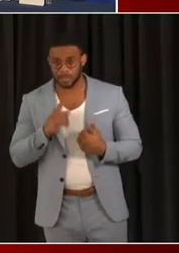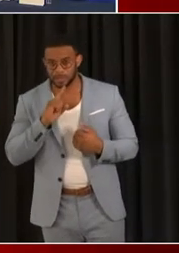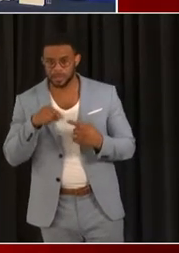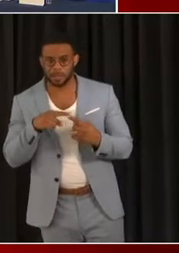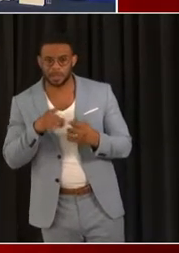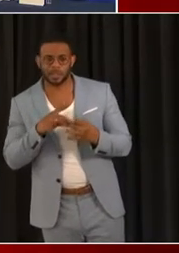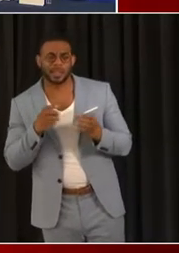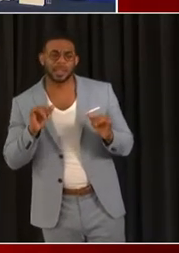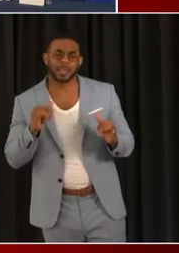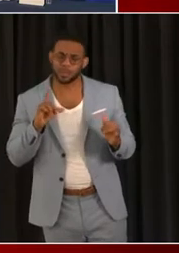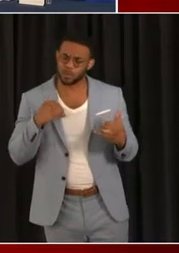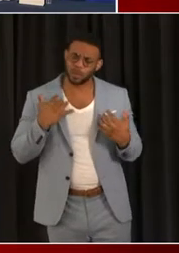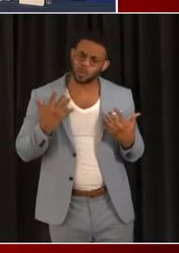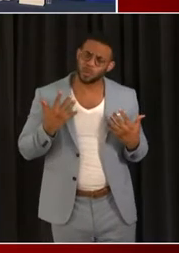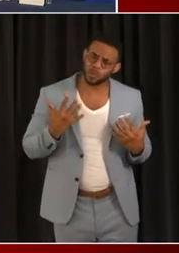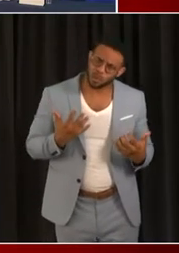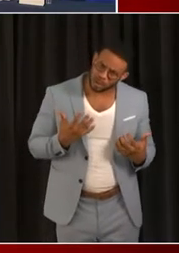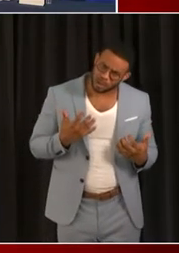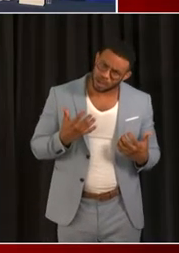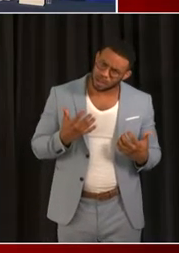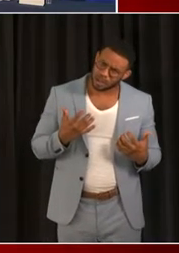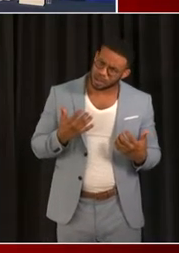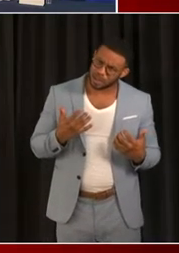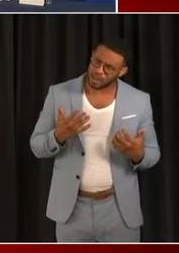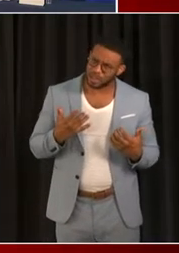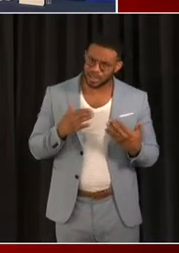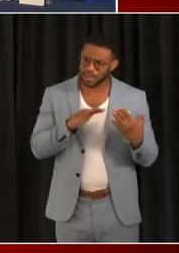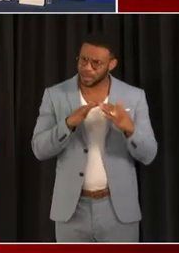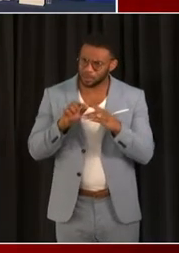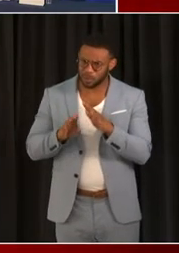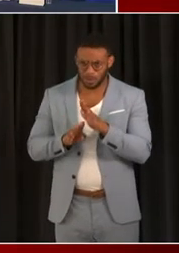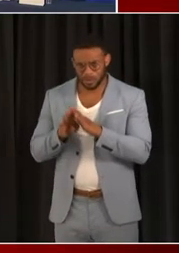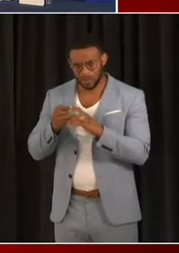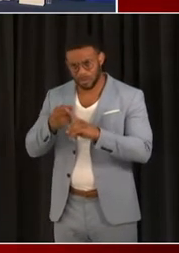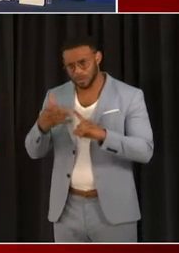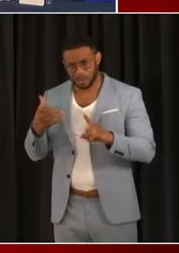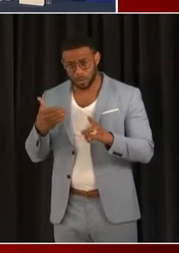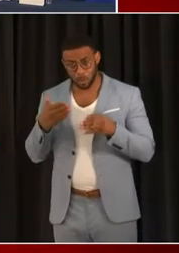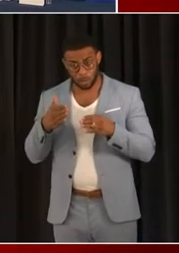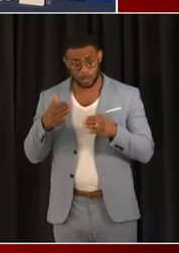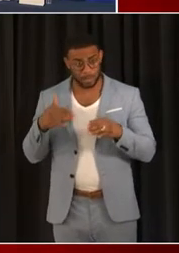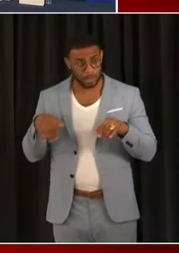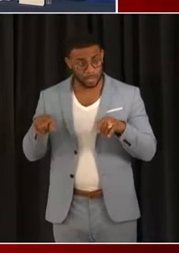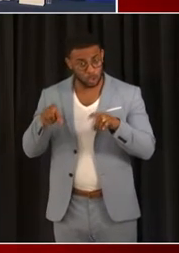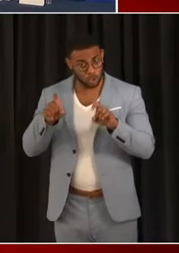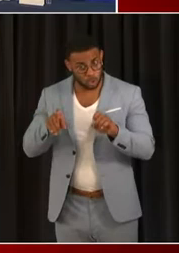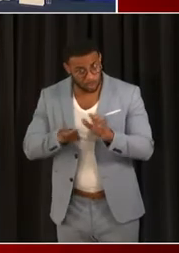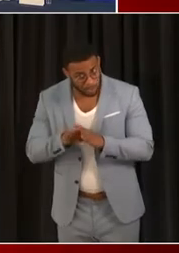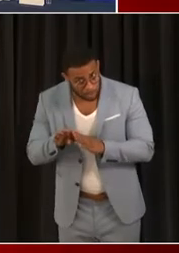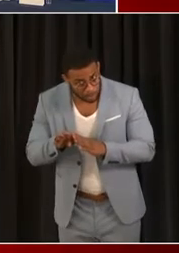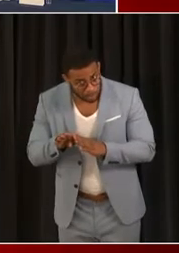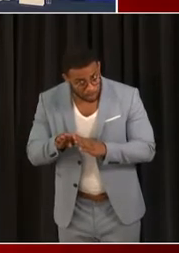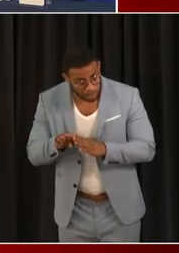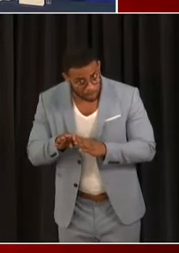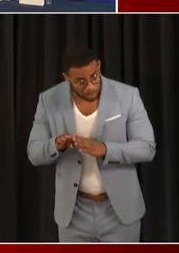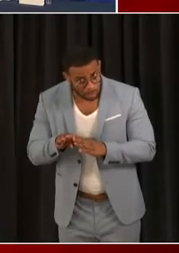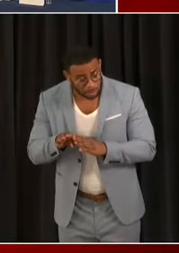it's about saying, hey, do we want neighborhoods to develop the way they should